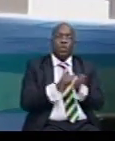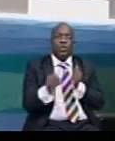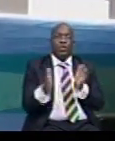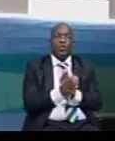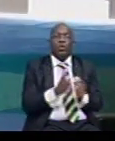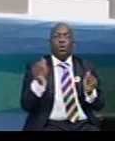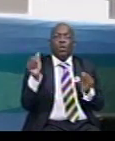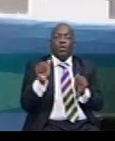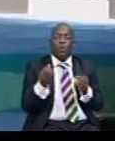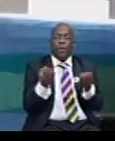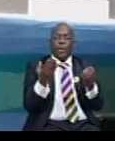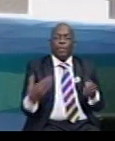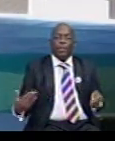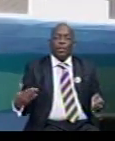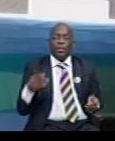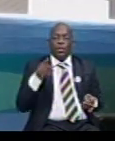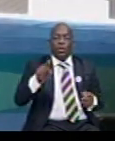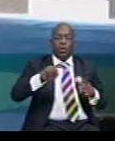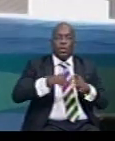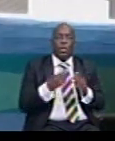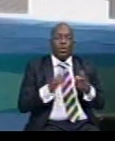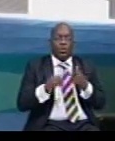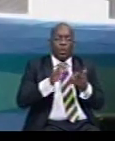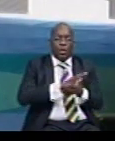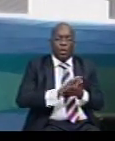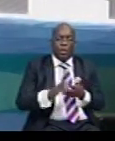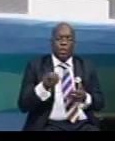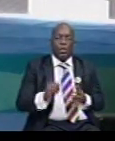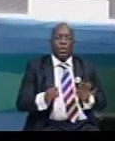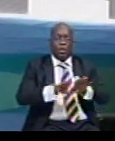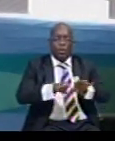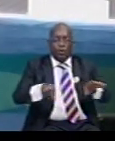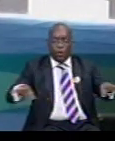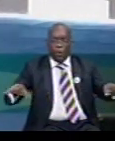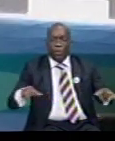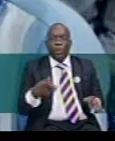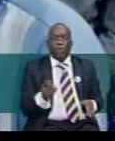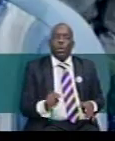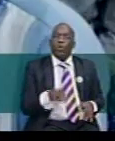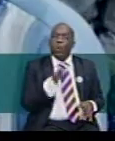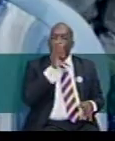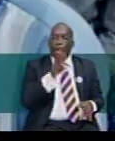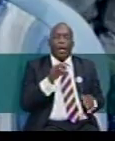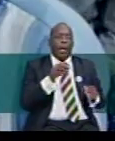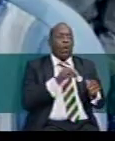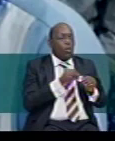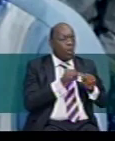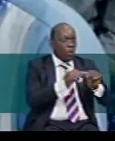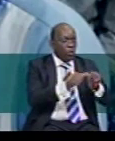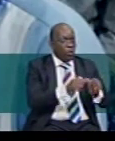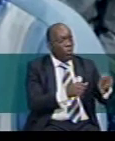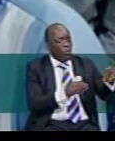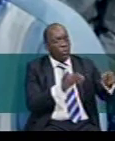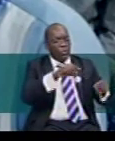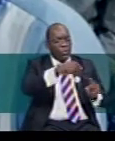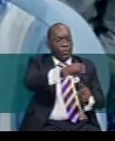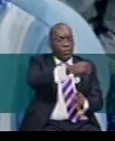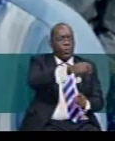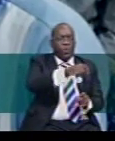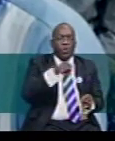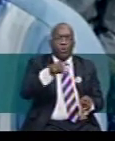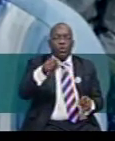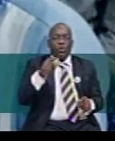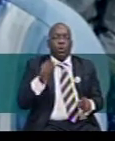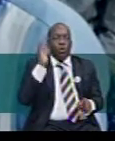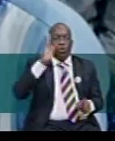And then you start mopping the floor, but the tap keeps on running. You'll never stop mopping the